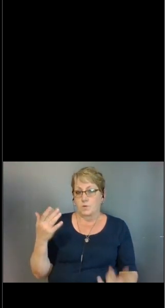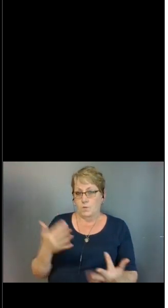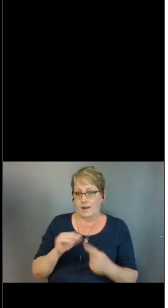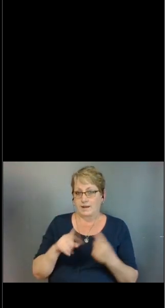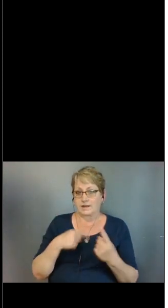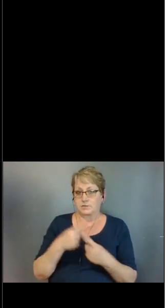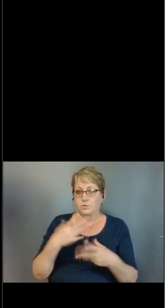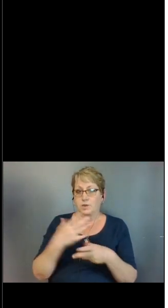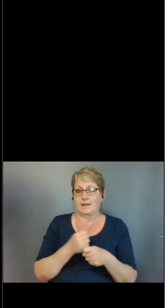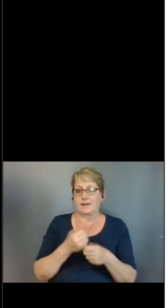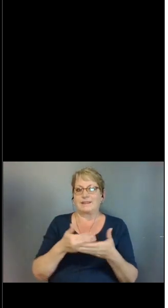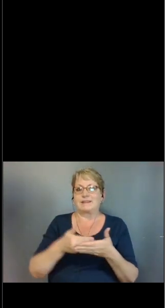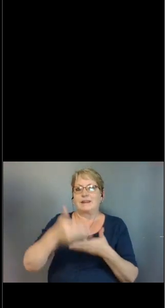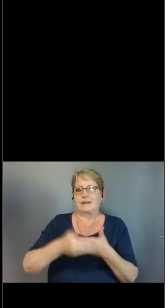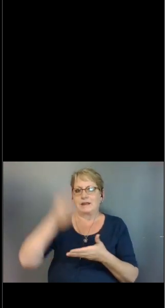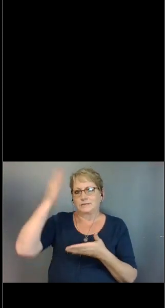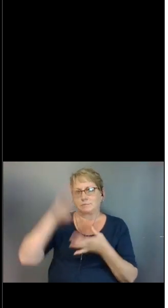speaker.